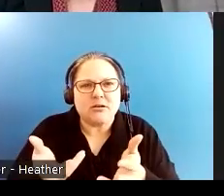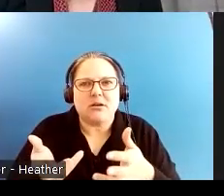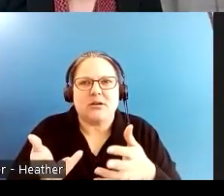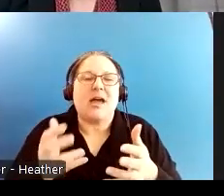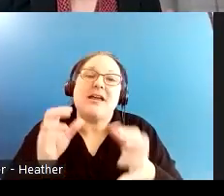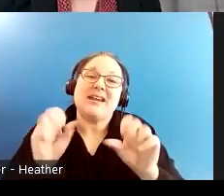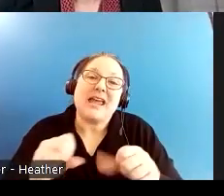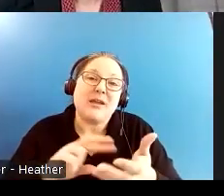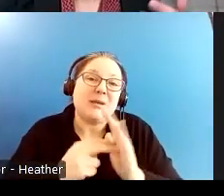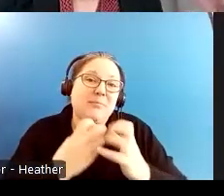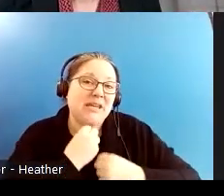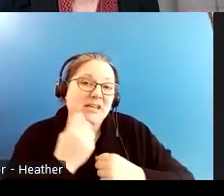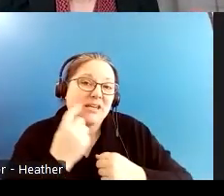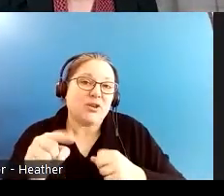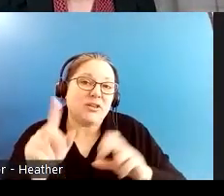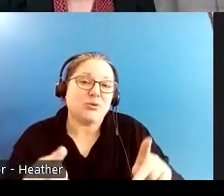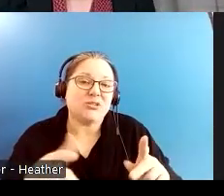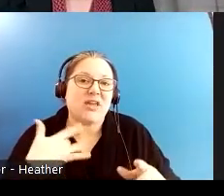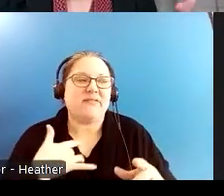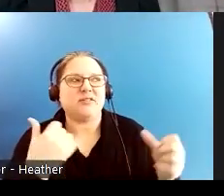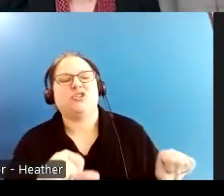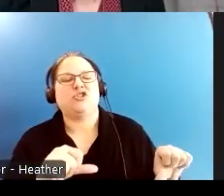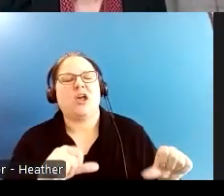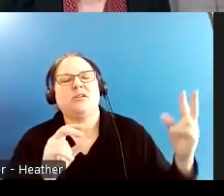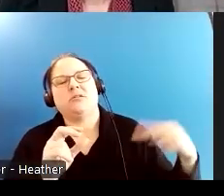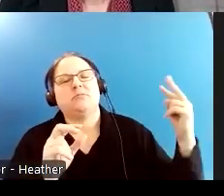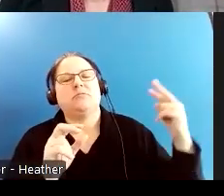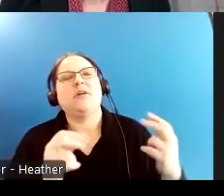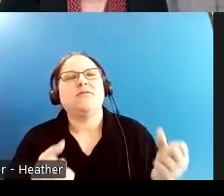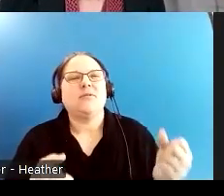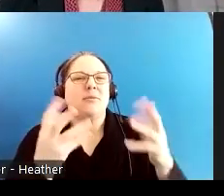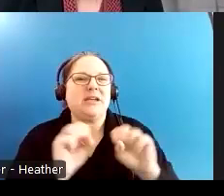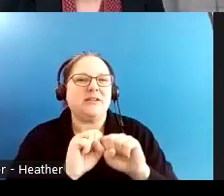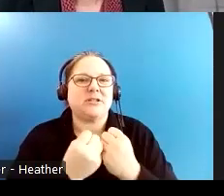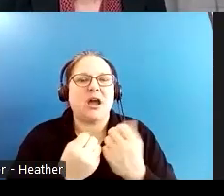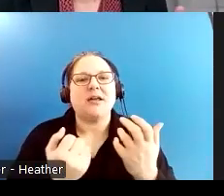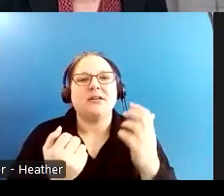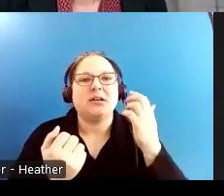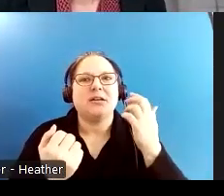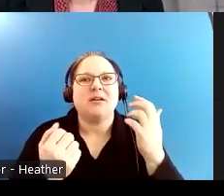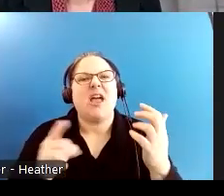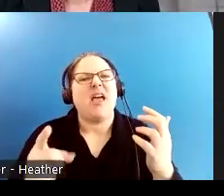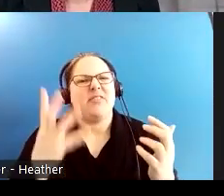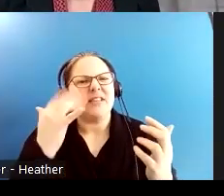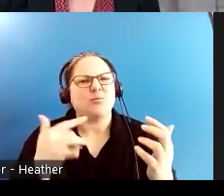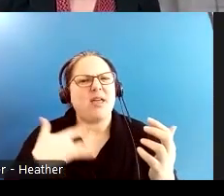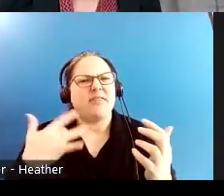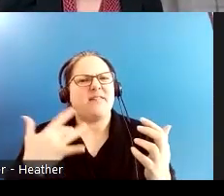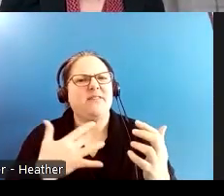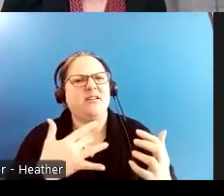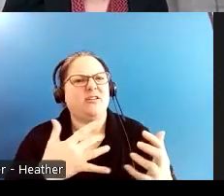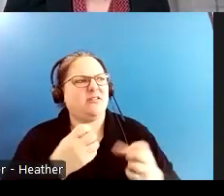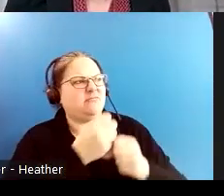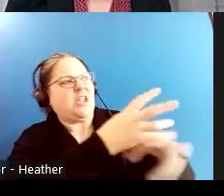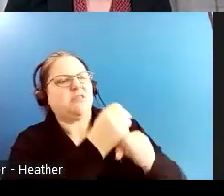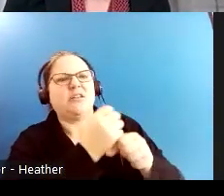for someone who has been rejected repeatedly by many other people. And no wonder that they're feeling hostile and feeling mistrusting of